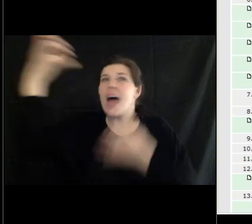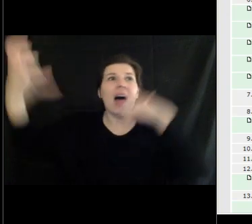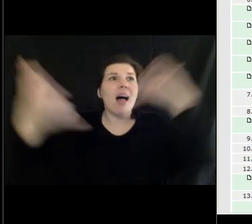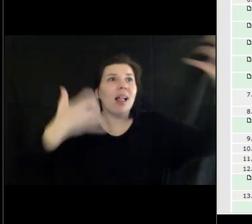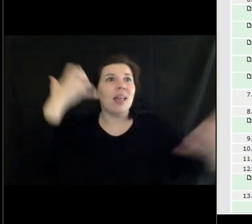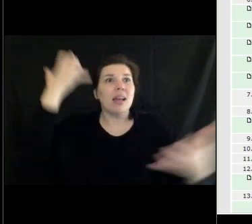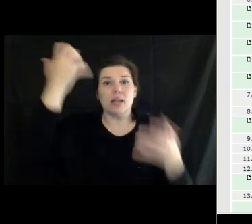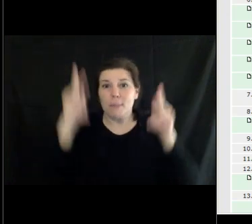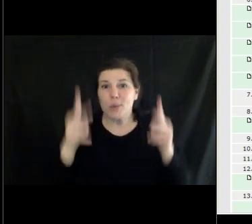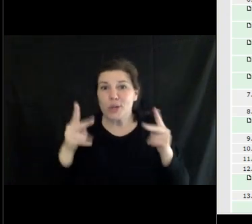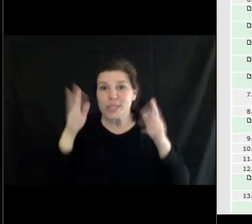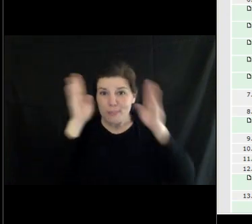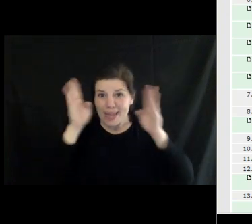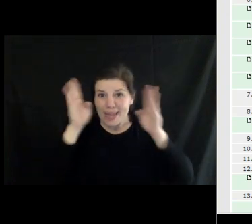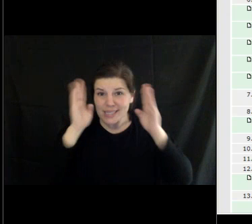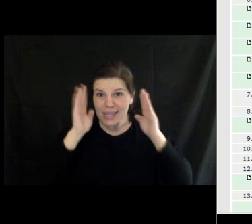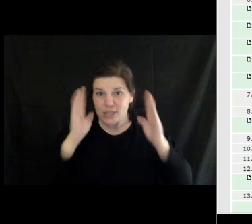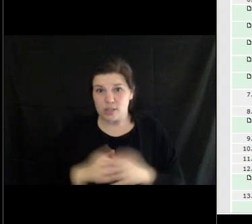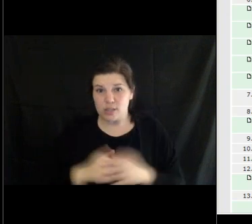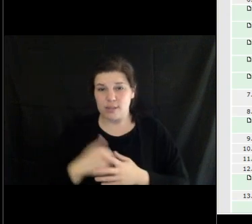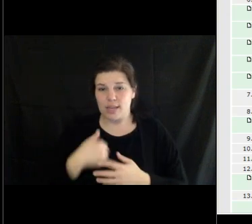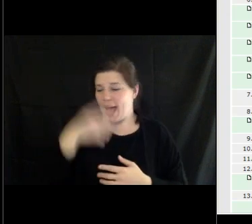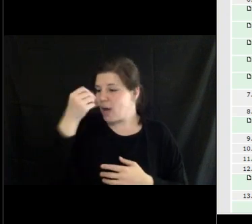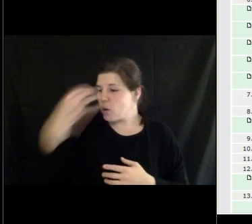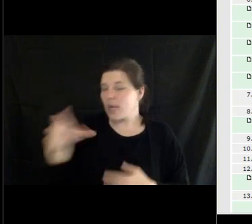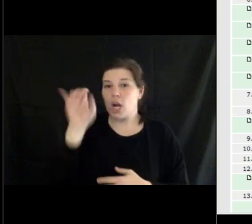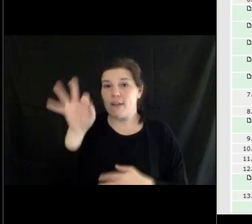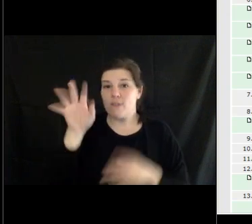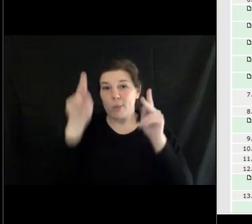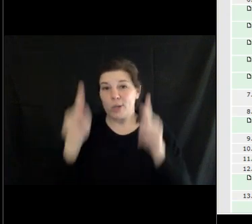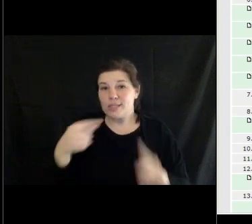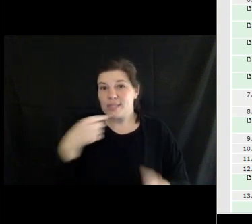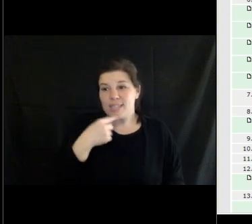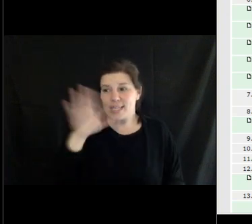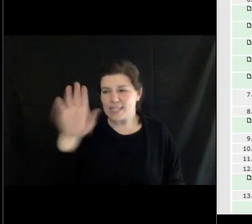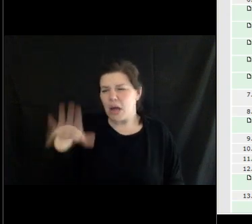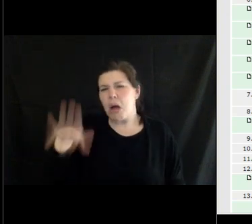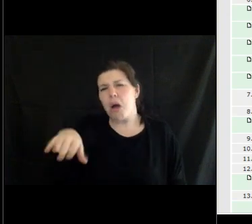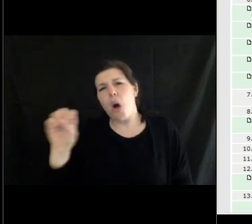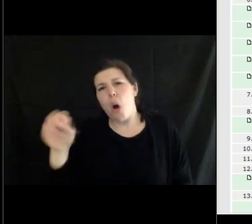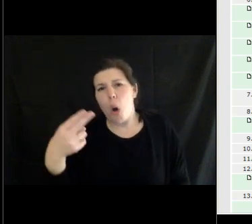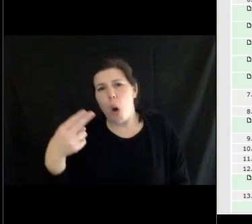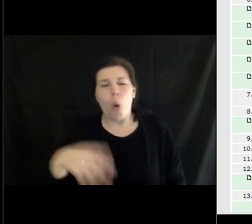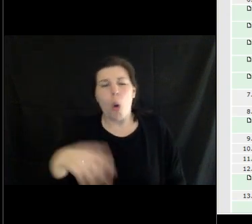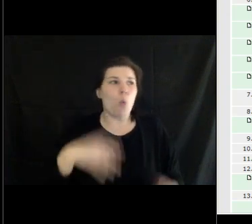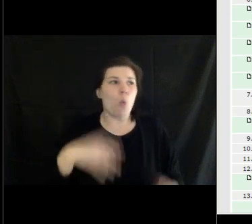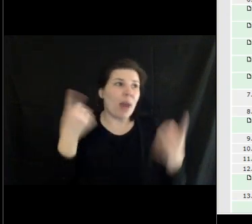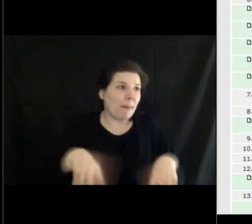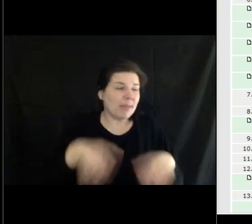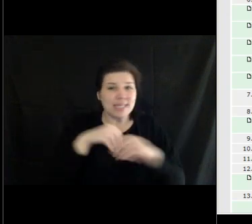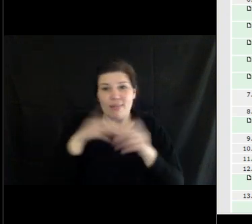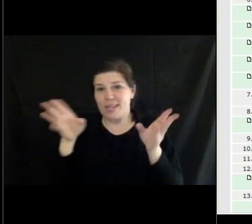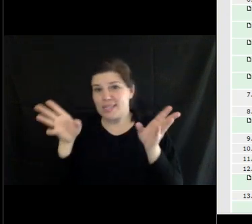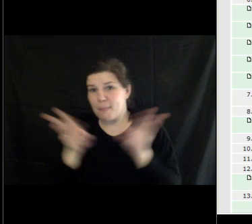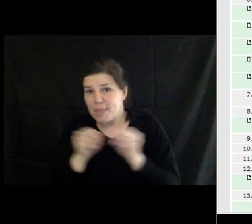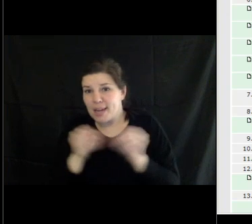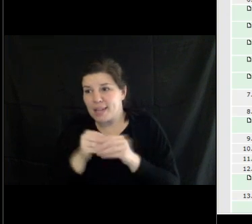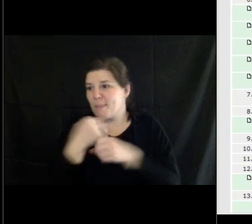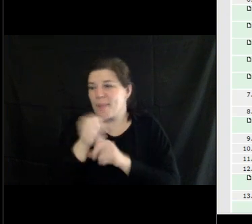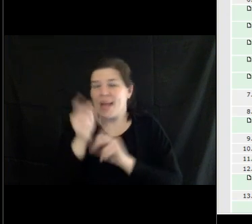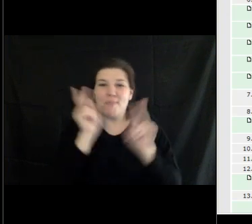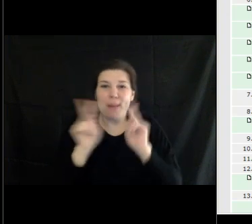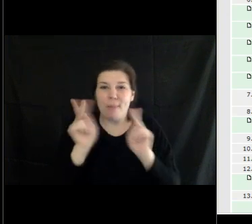So I don't care if someone comes and says, oh, the decorum that's happening in these meetings is making people uncomfortable.